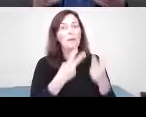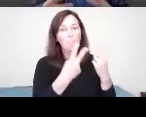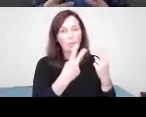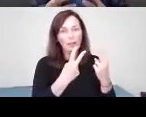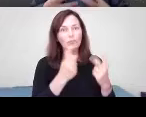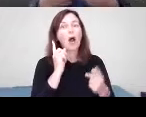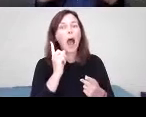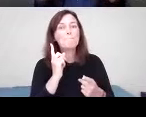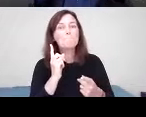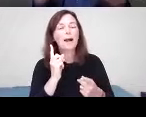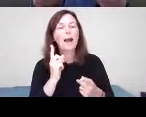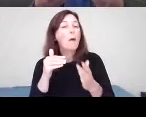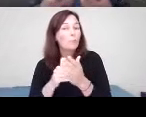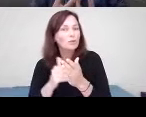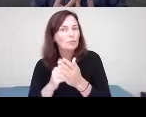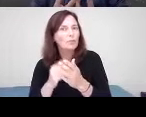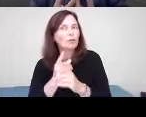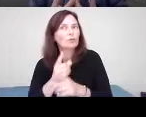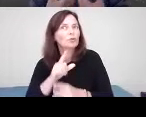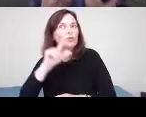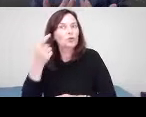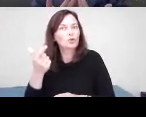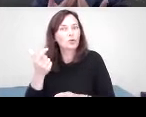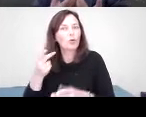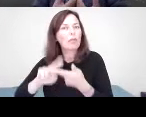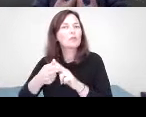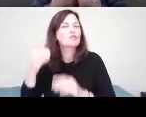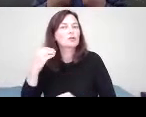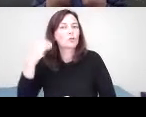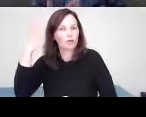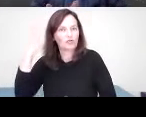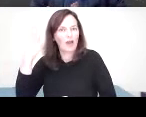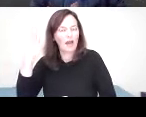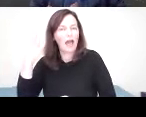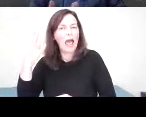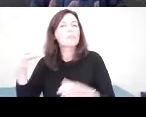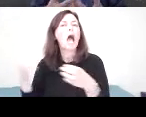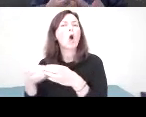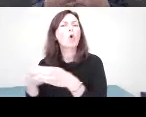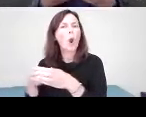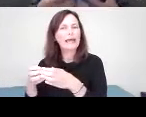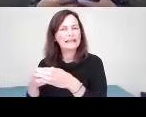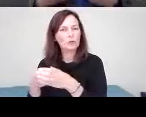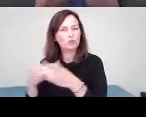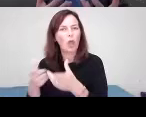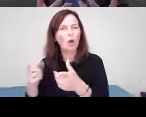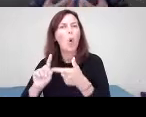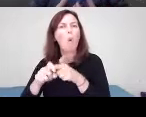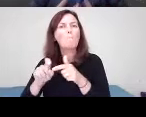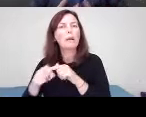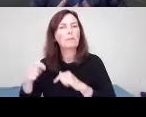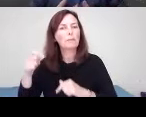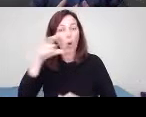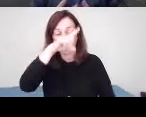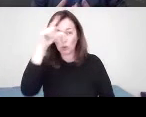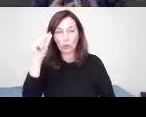And collectively, I think we can really equip the people to take their own responsibilities, and finding the ways how I